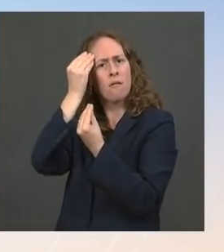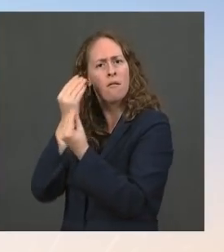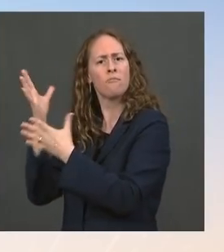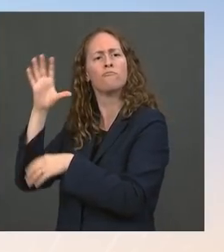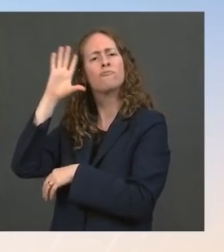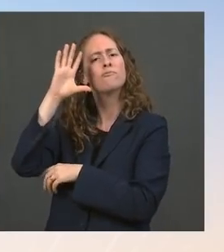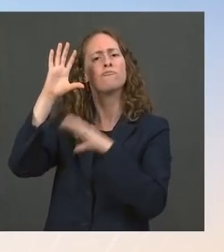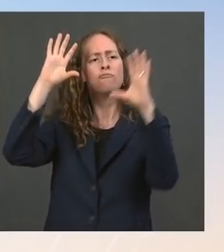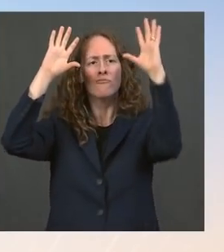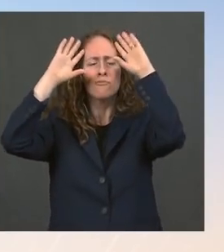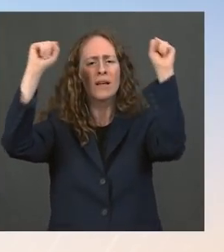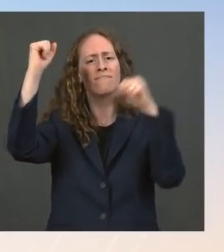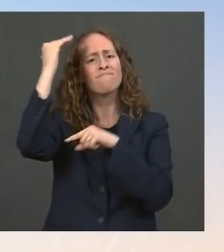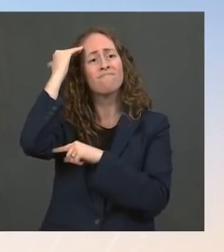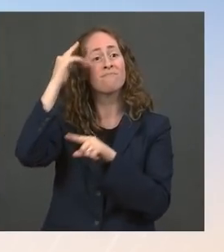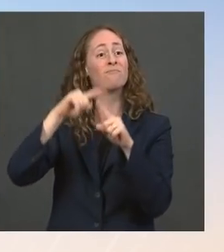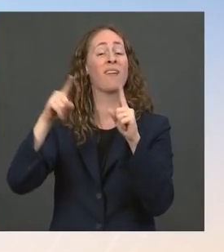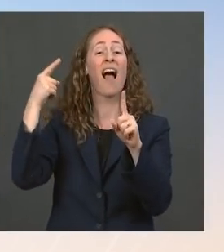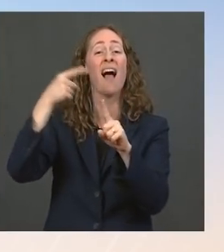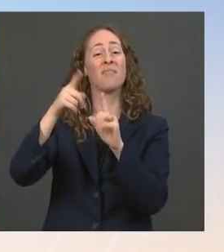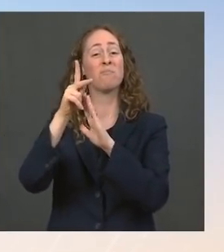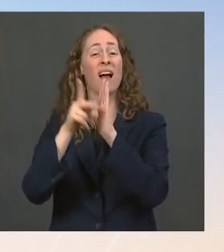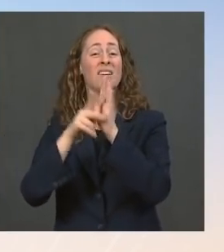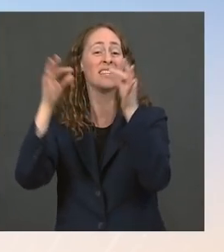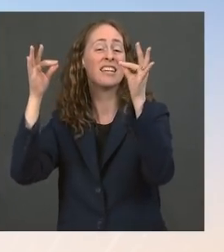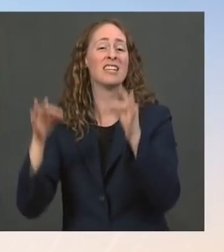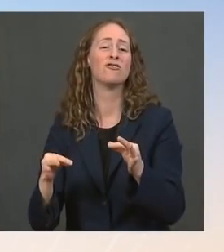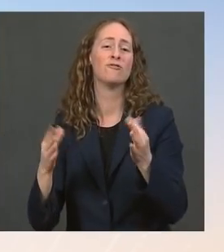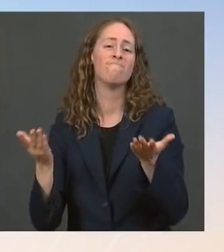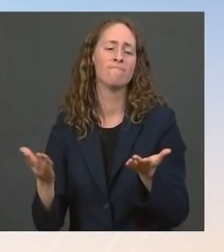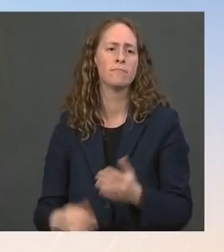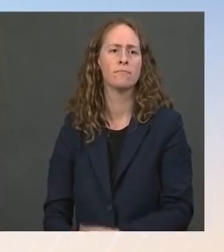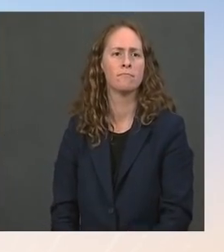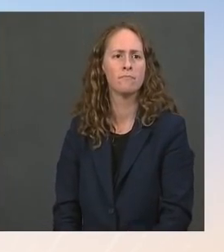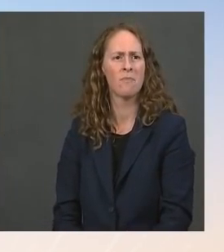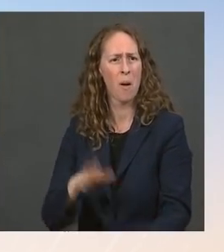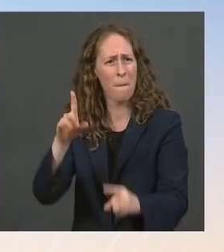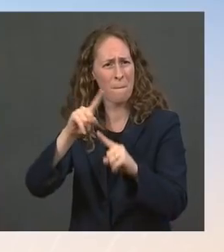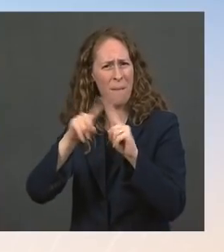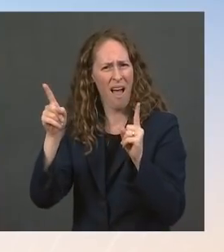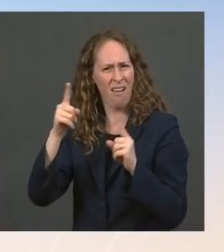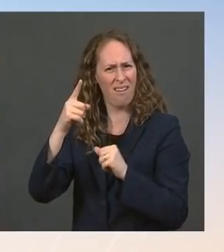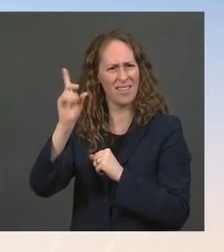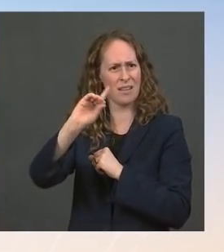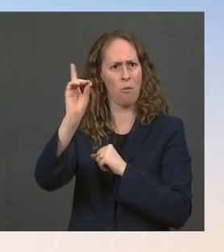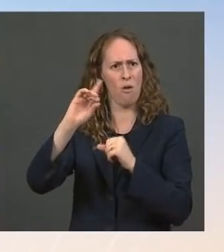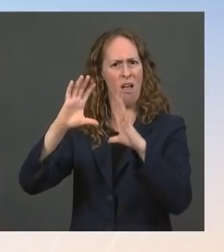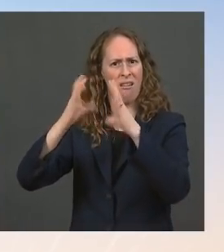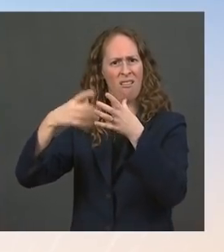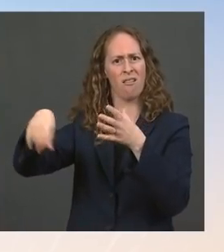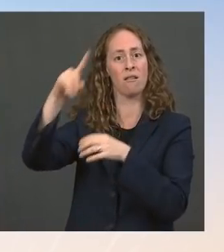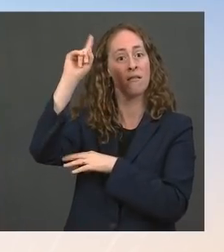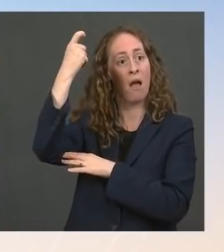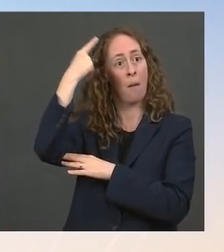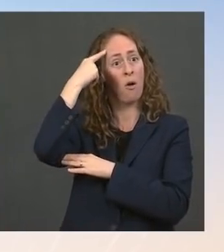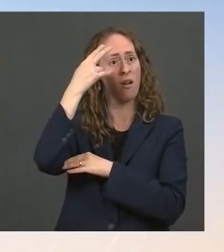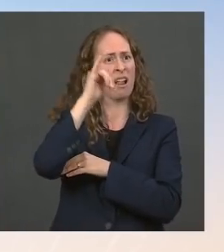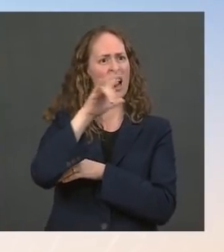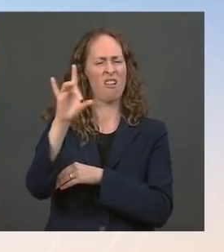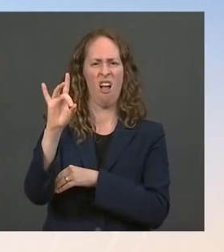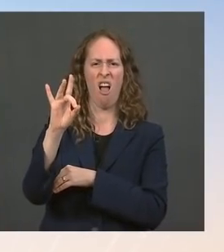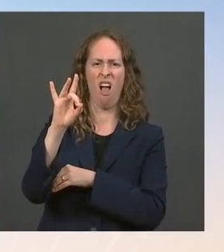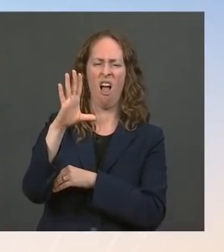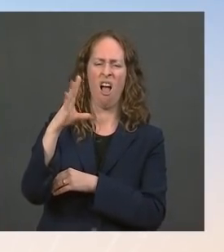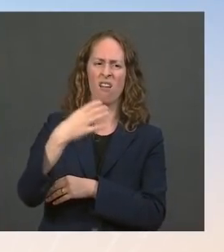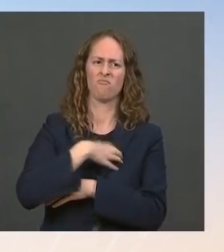some circumstances. But it's not just him. We've heard from Democrats on Capitol Hill, too, who say they're really against these mass deportations. The White House still stands behind the